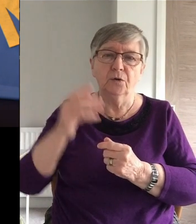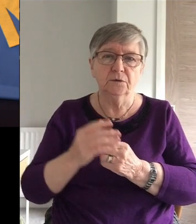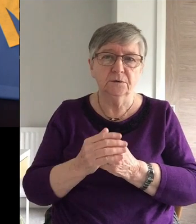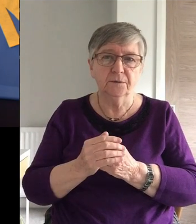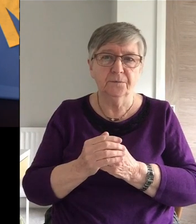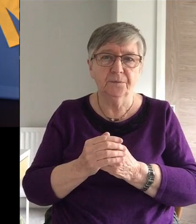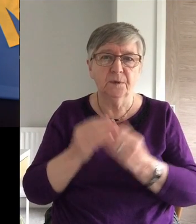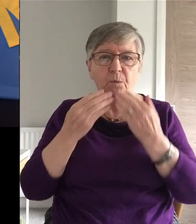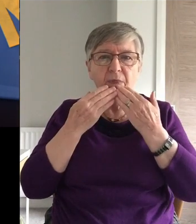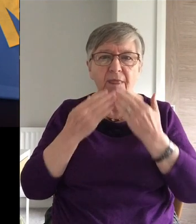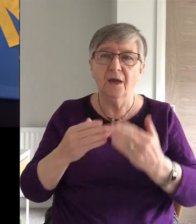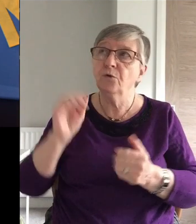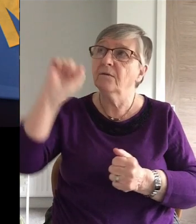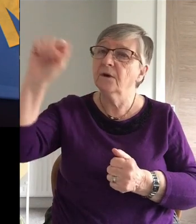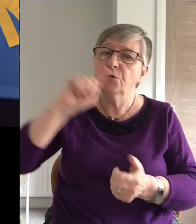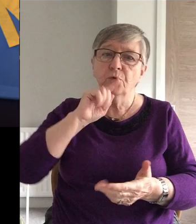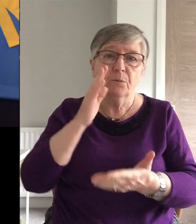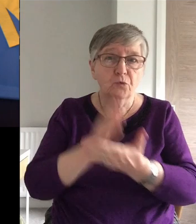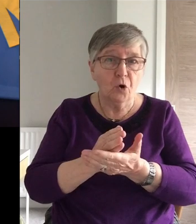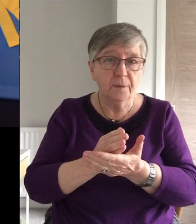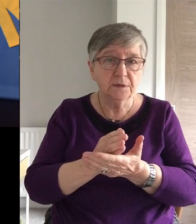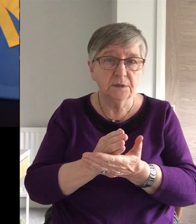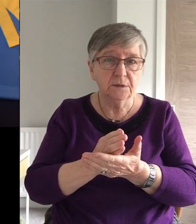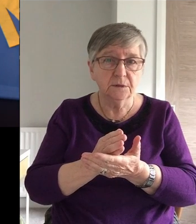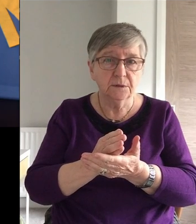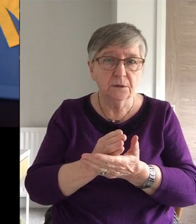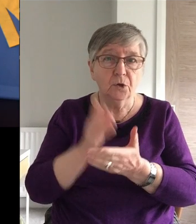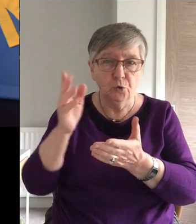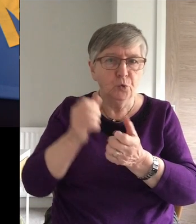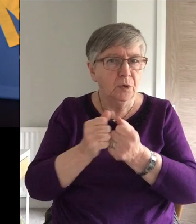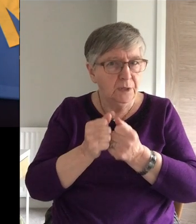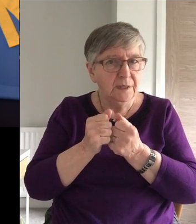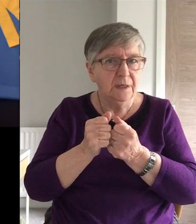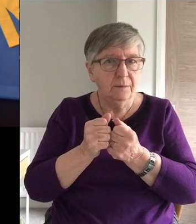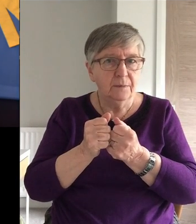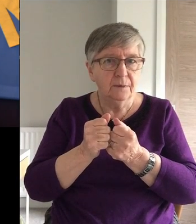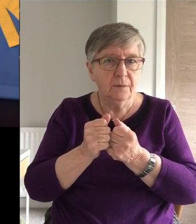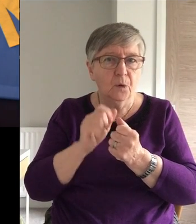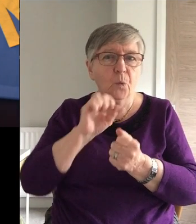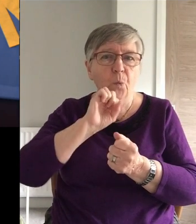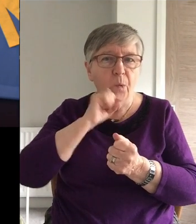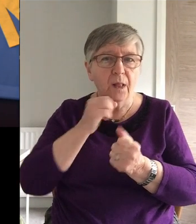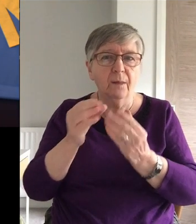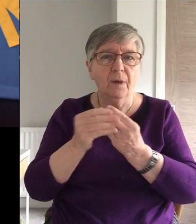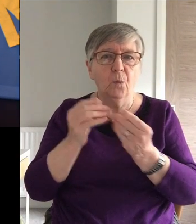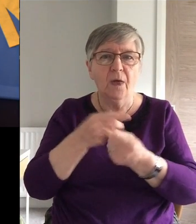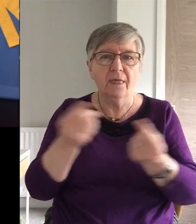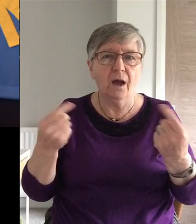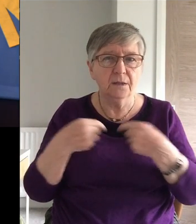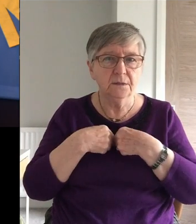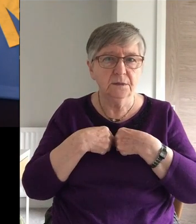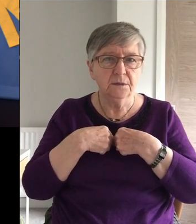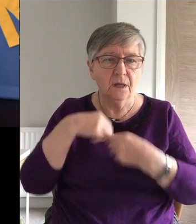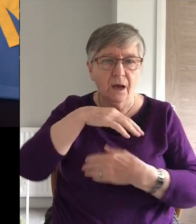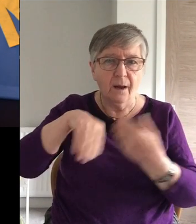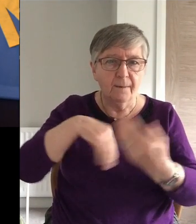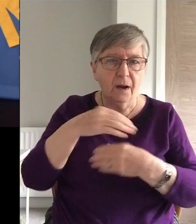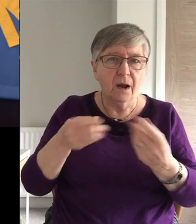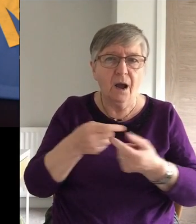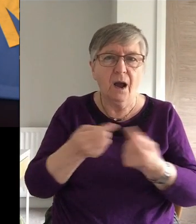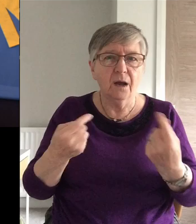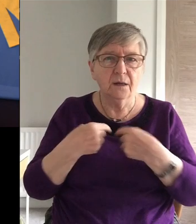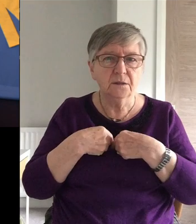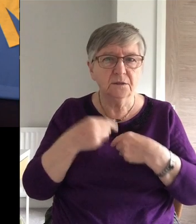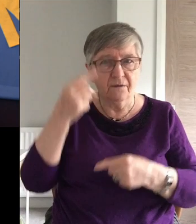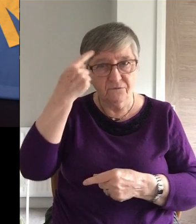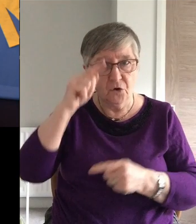And we thank you for your promises that you keep about being with us and among us, and that you are for us, and even in times when